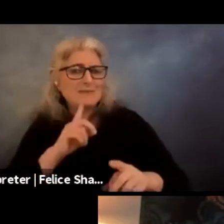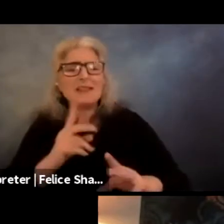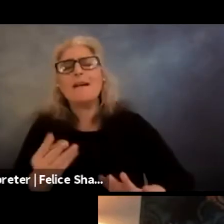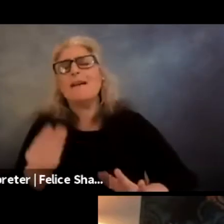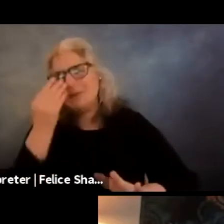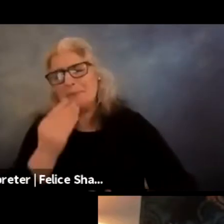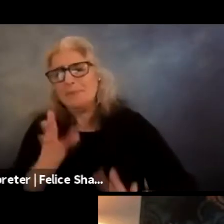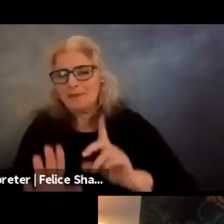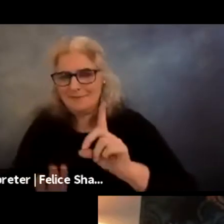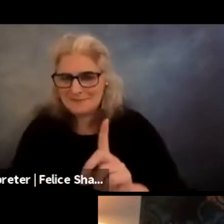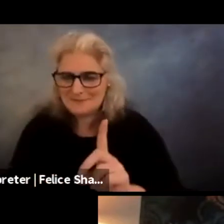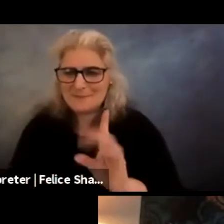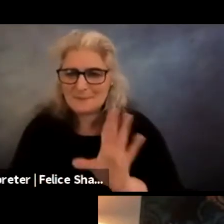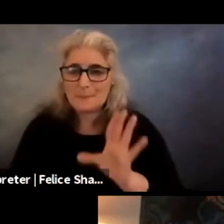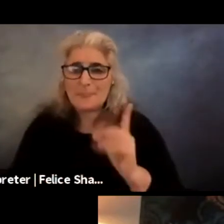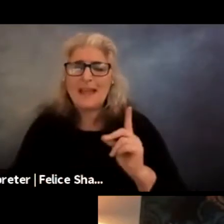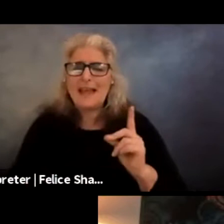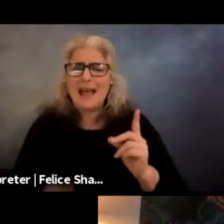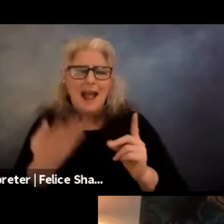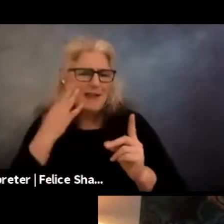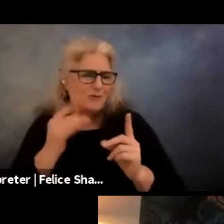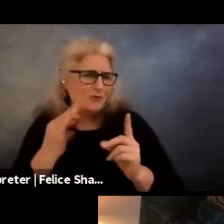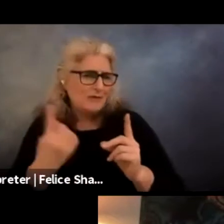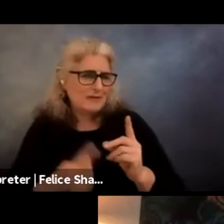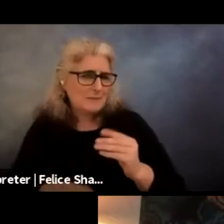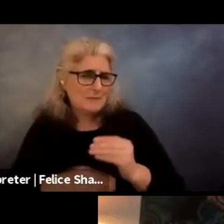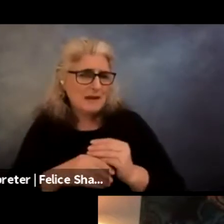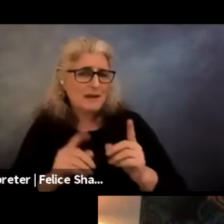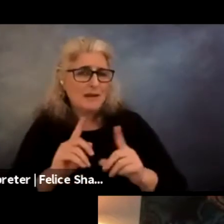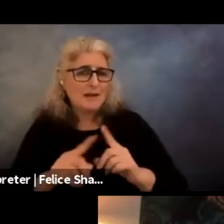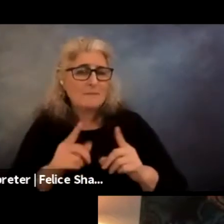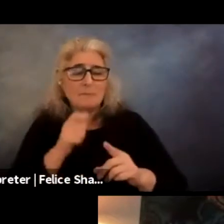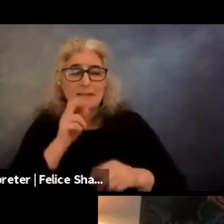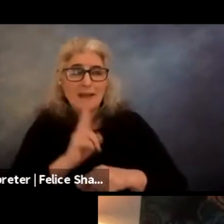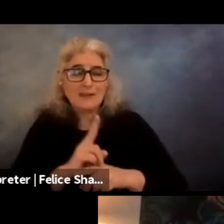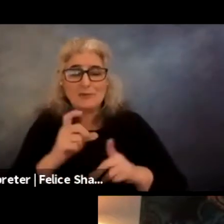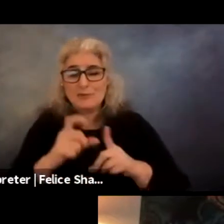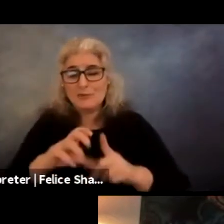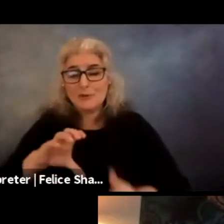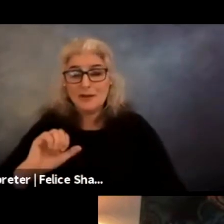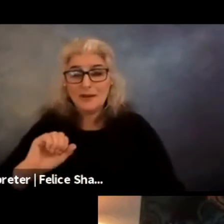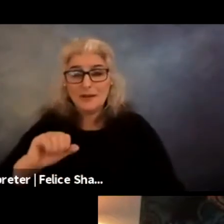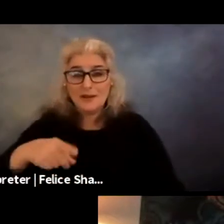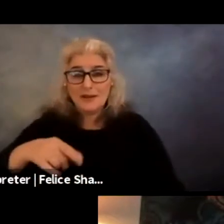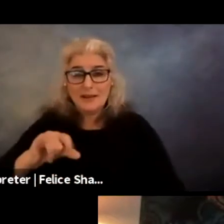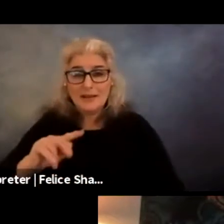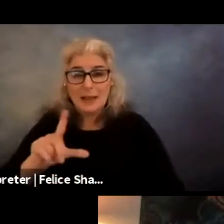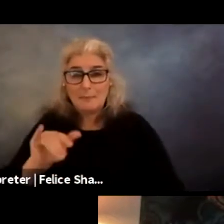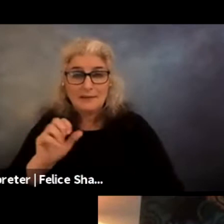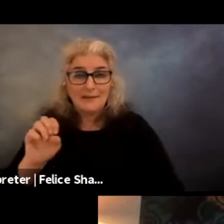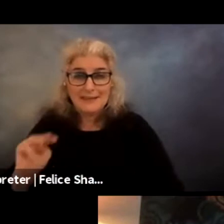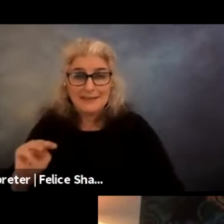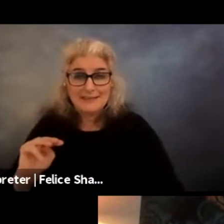way, so I think someone mentioned, like without using the word capitalism, like relating to